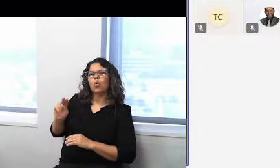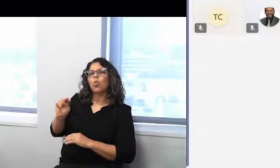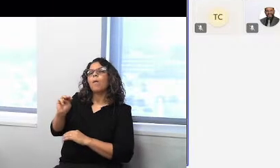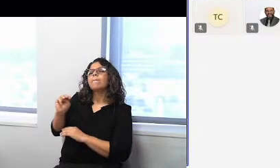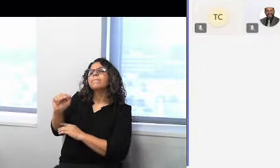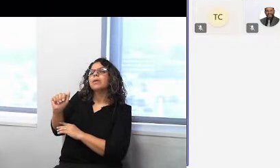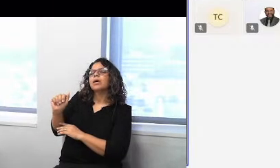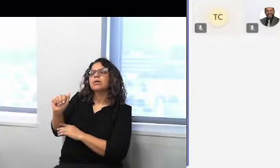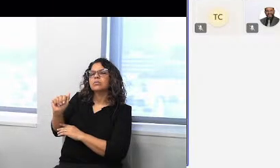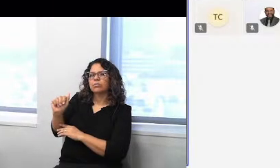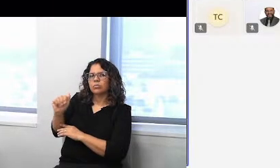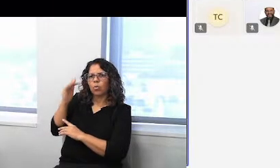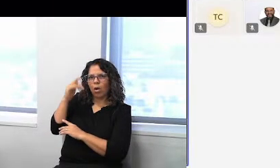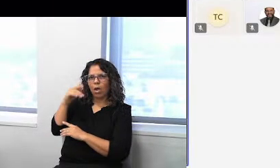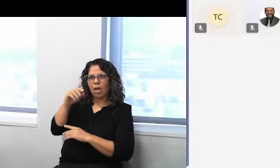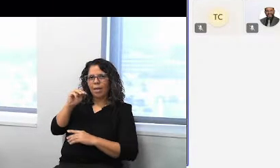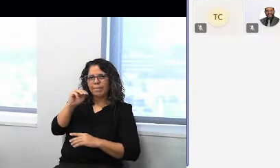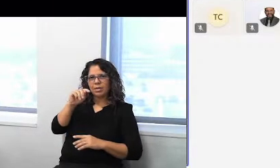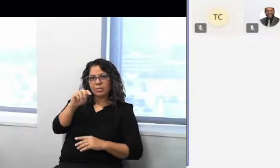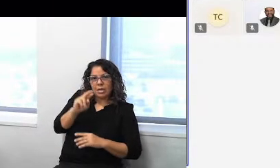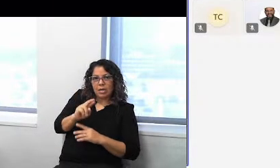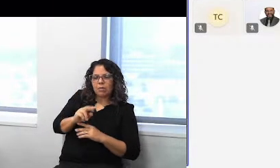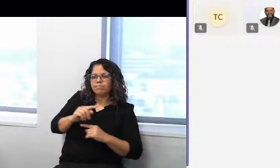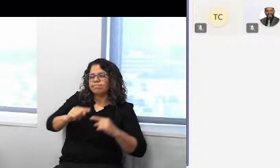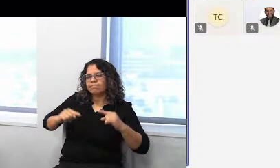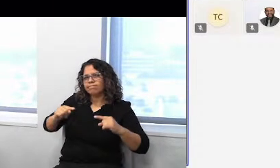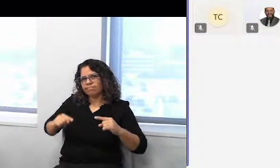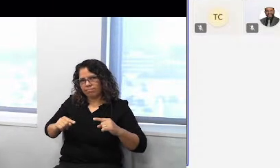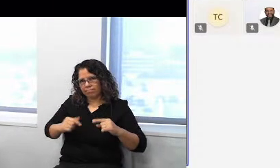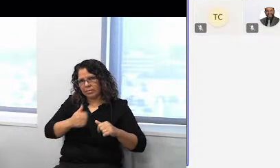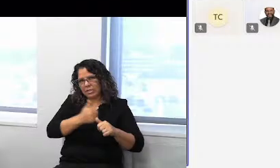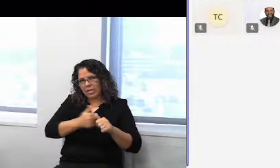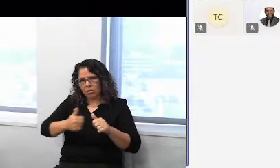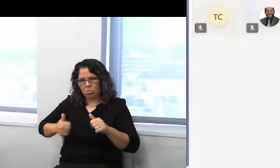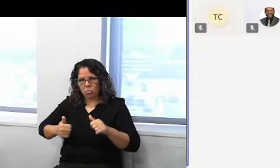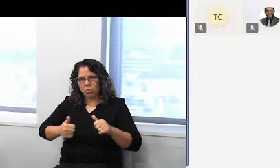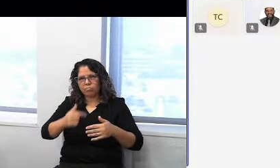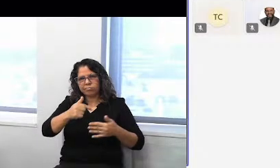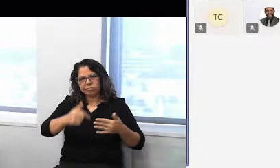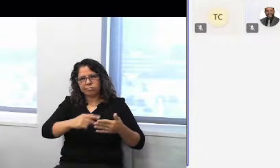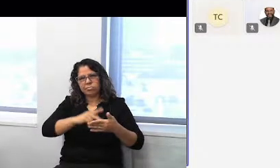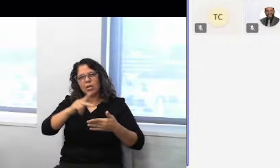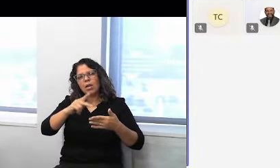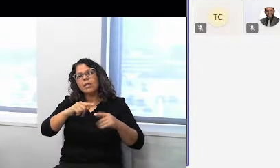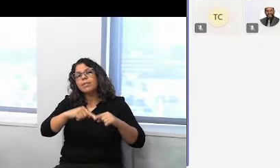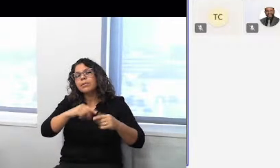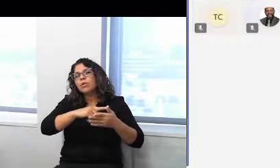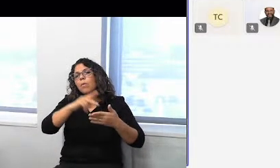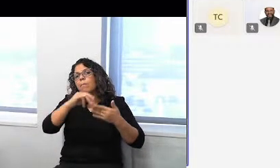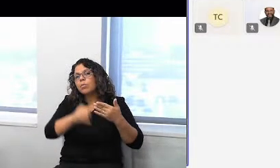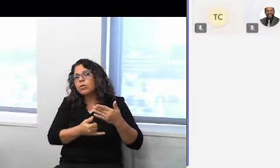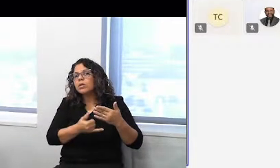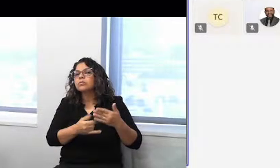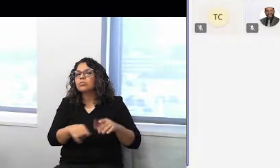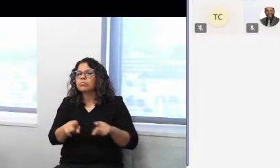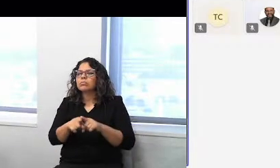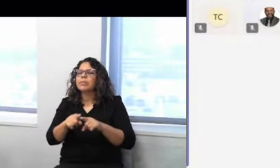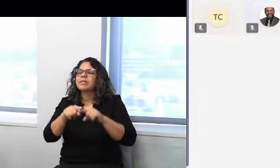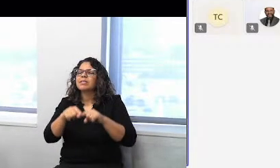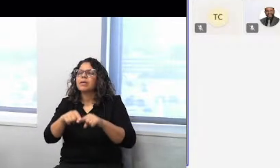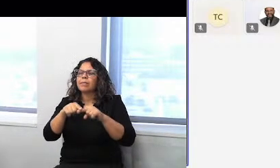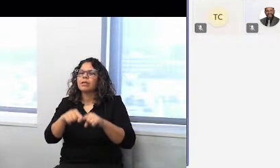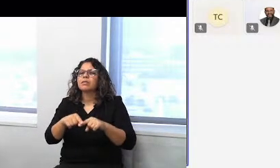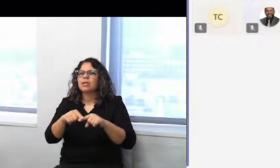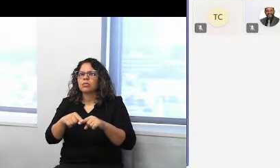dynamic, because it's case by case or project by project, and depending on the conditions of the systems in the